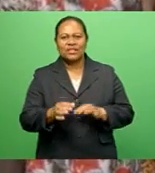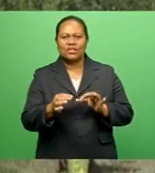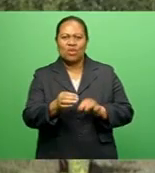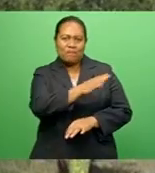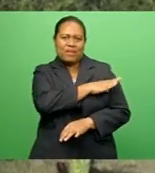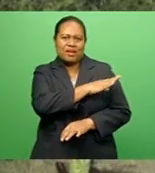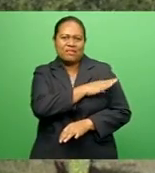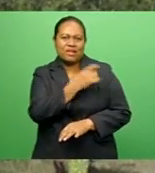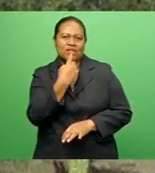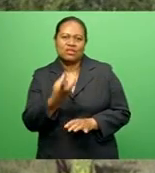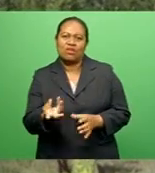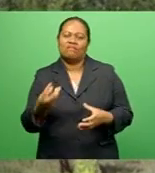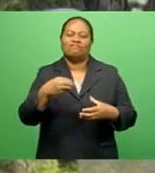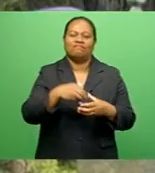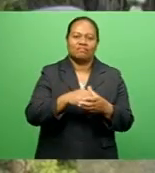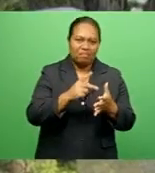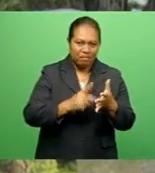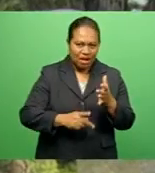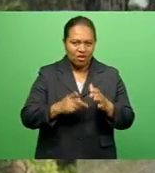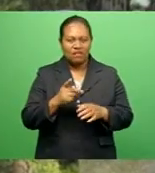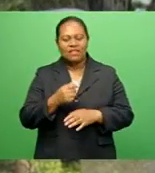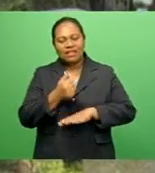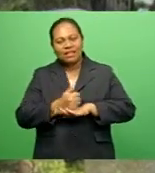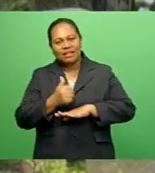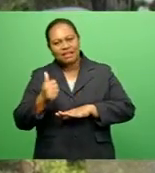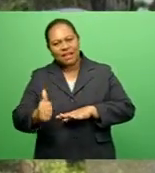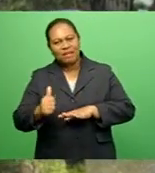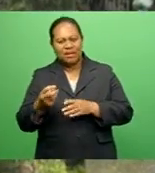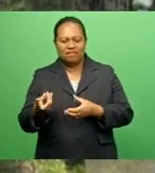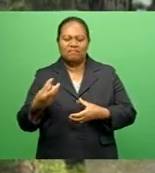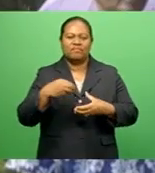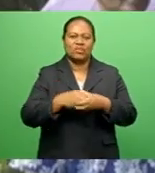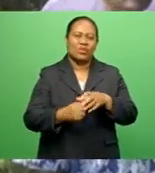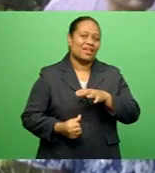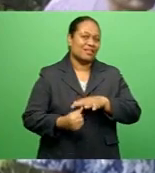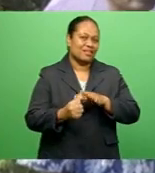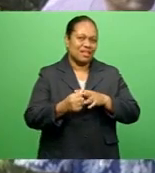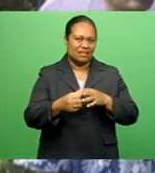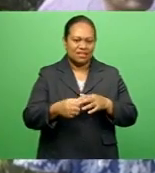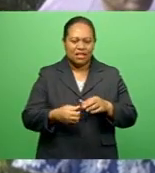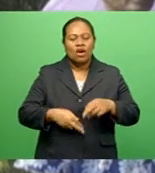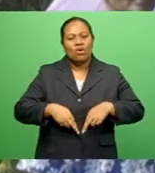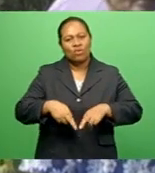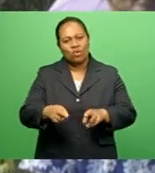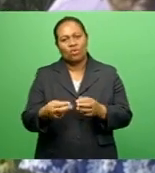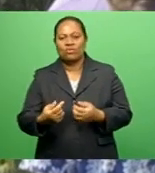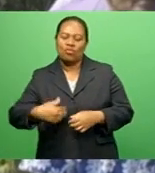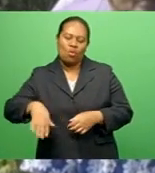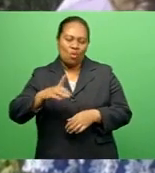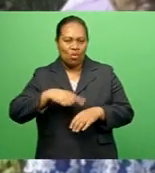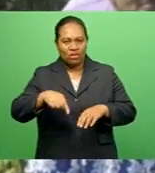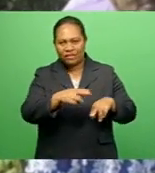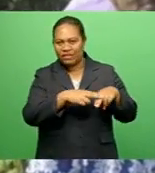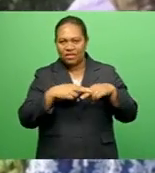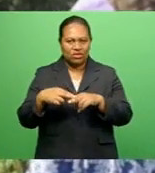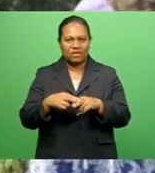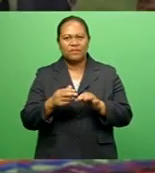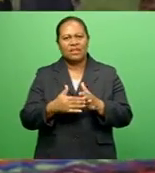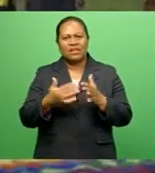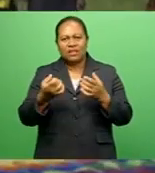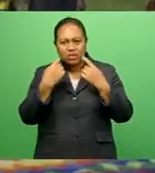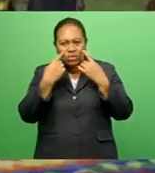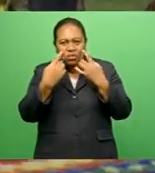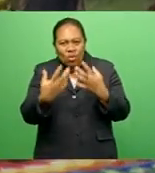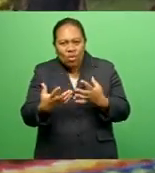is all part of the government's commitment to ensure equal access to infrastructure for all Fijians. He adds this is vital if people are